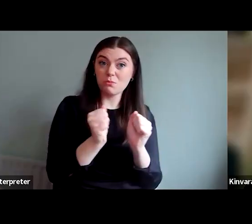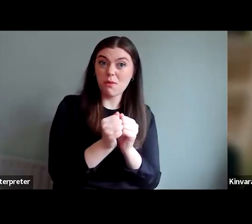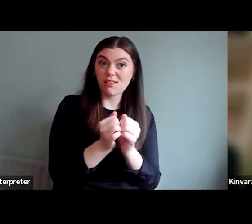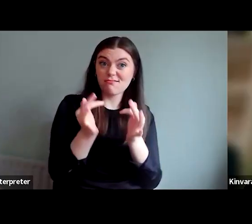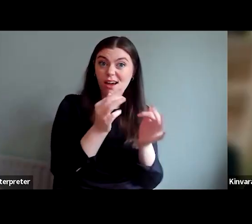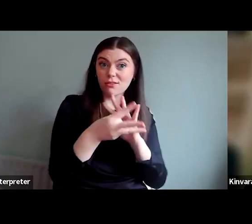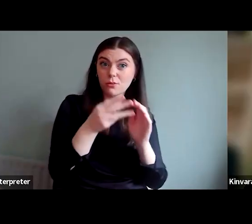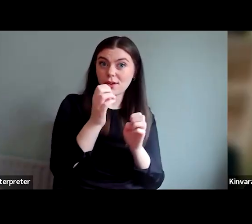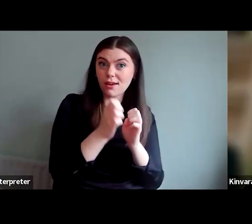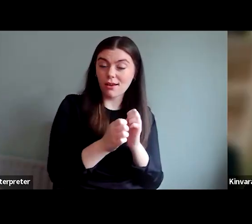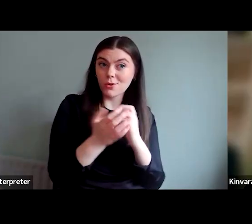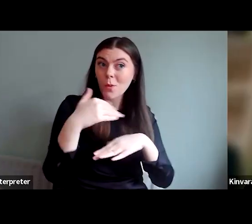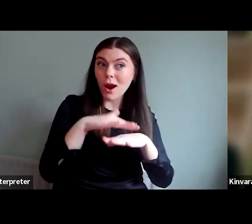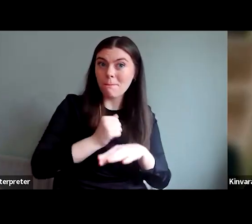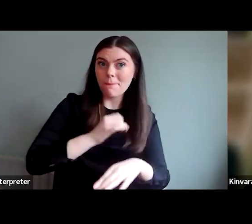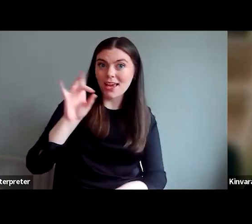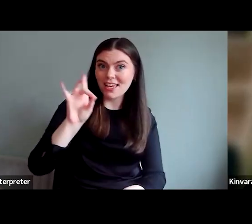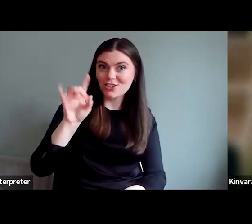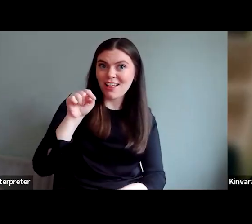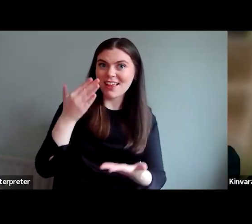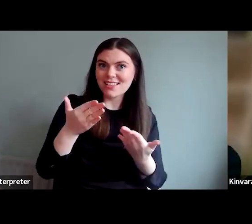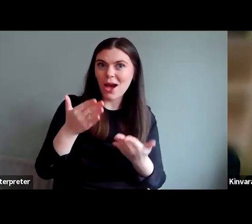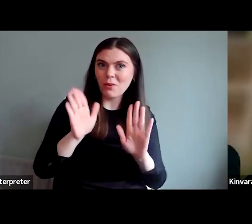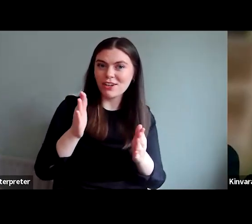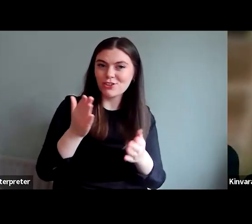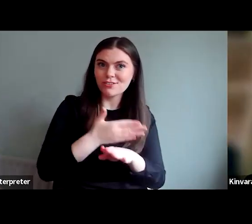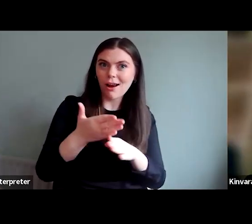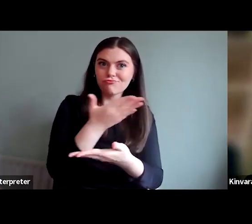and that's where we got our ideas together. So